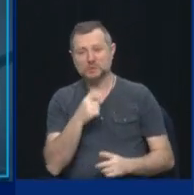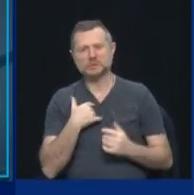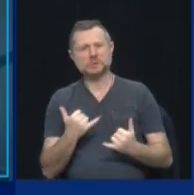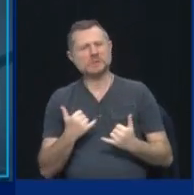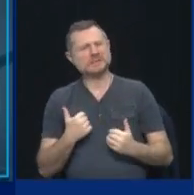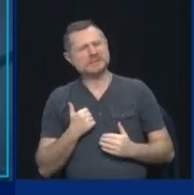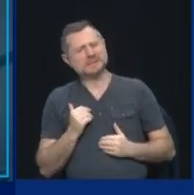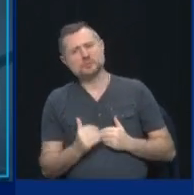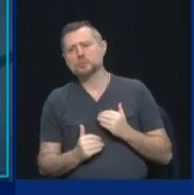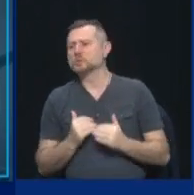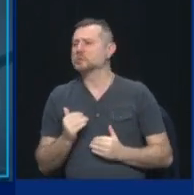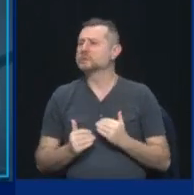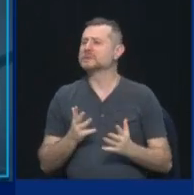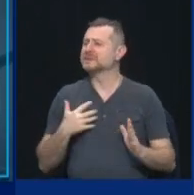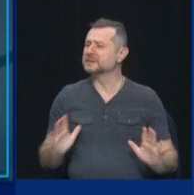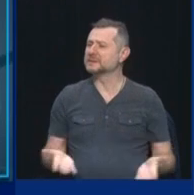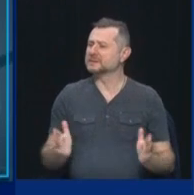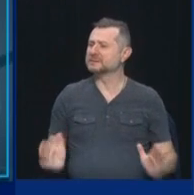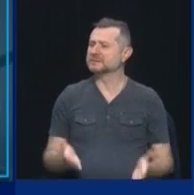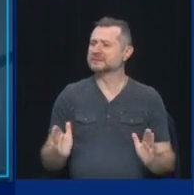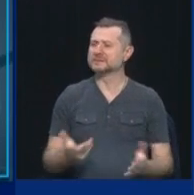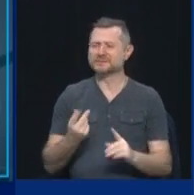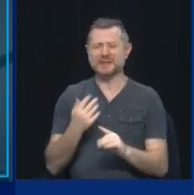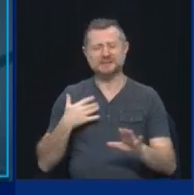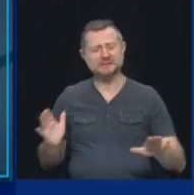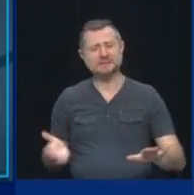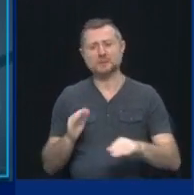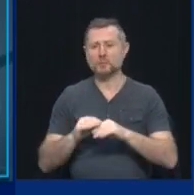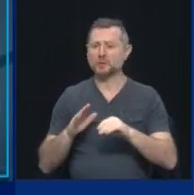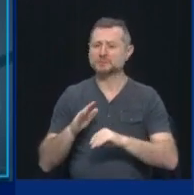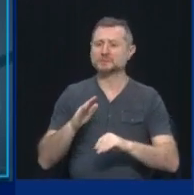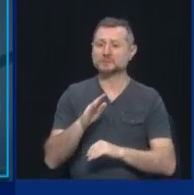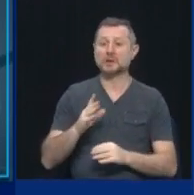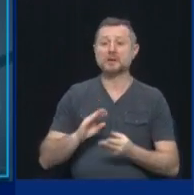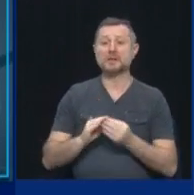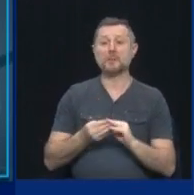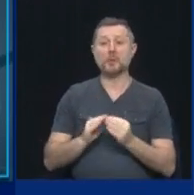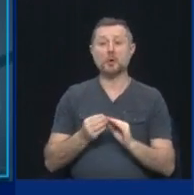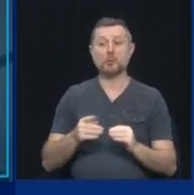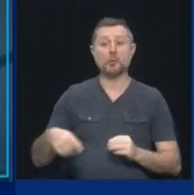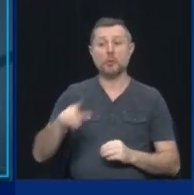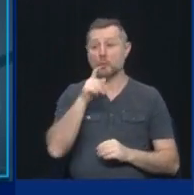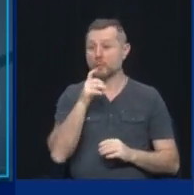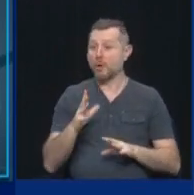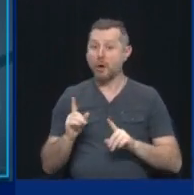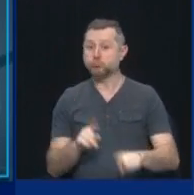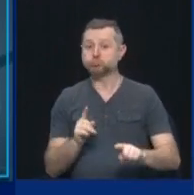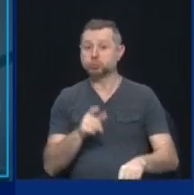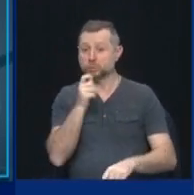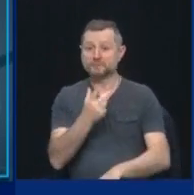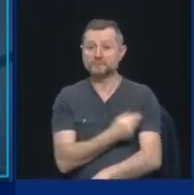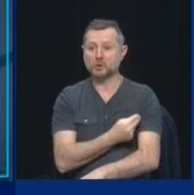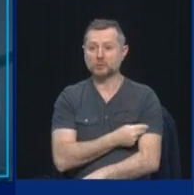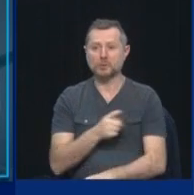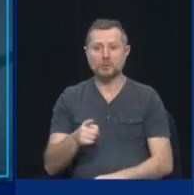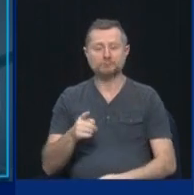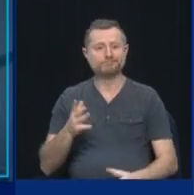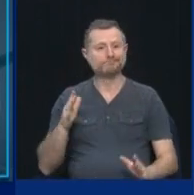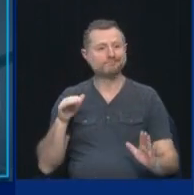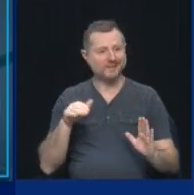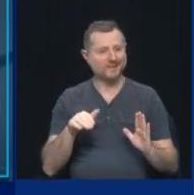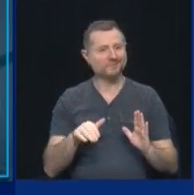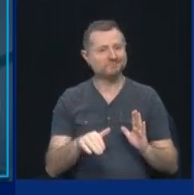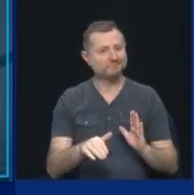numbers. The number of people coming in for vaccines is way down. So we're coming up with incentives